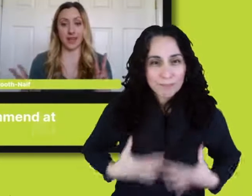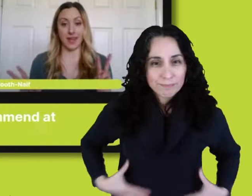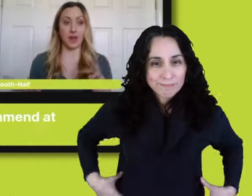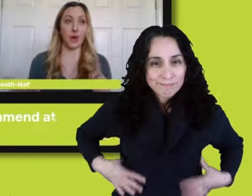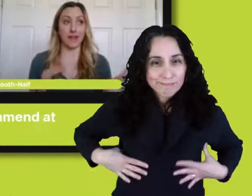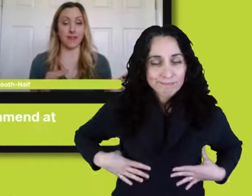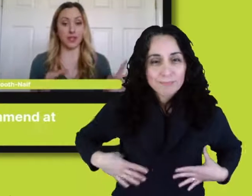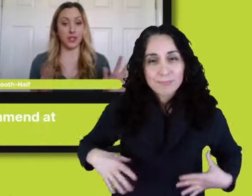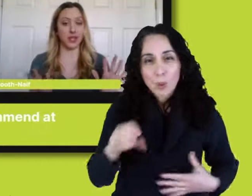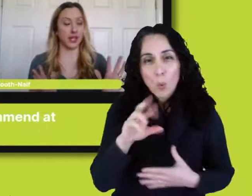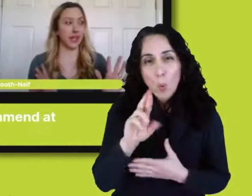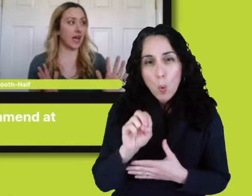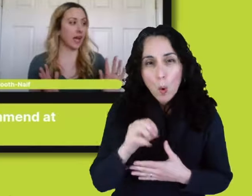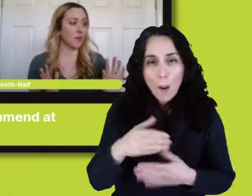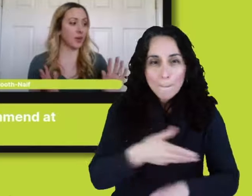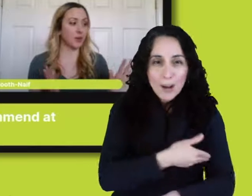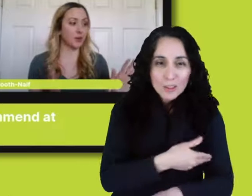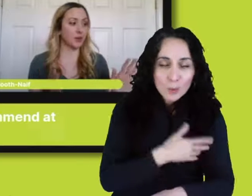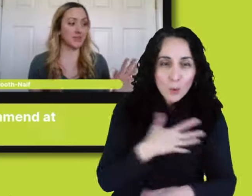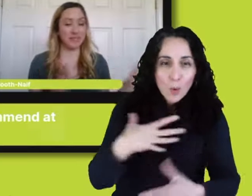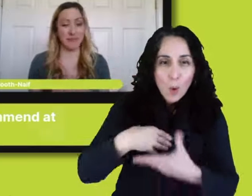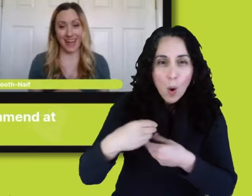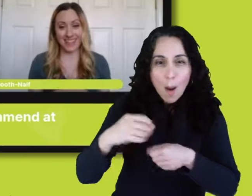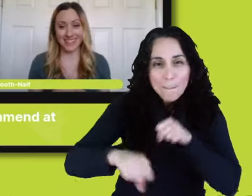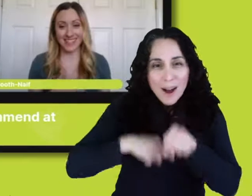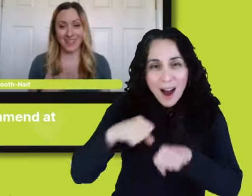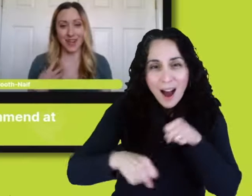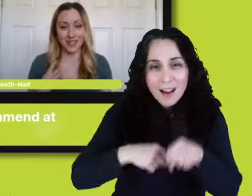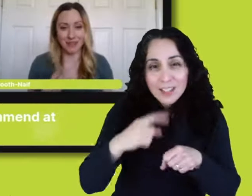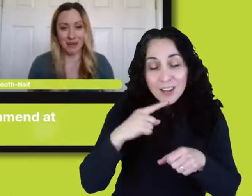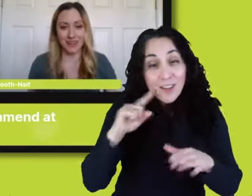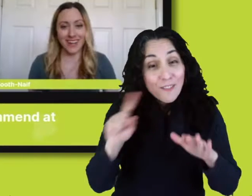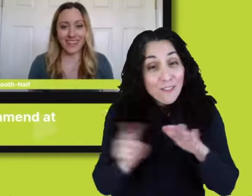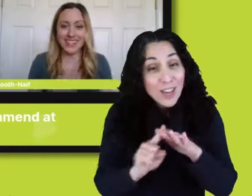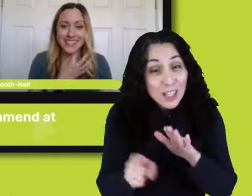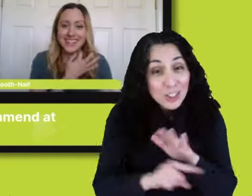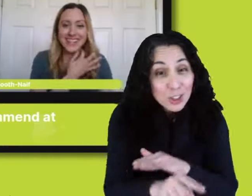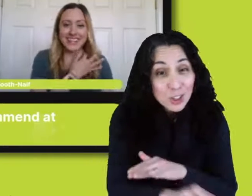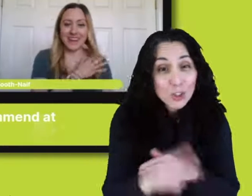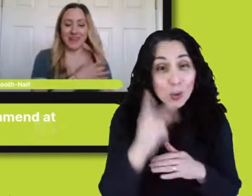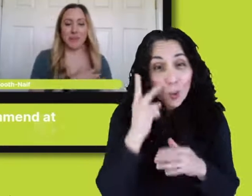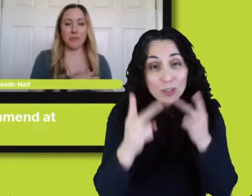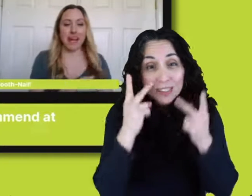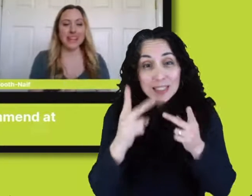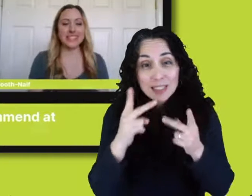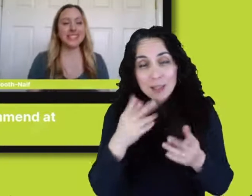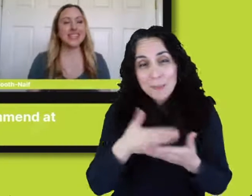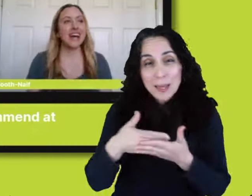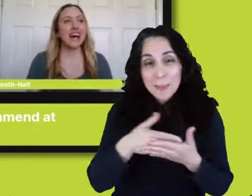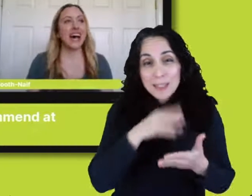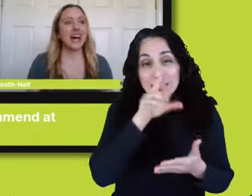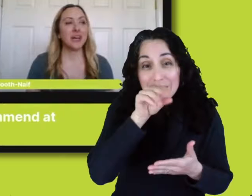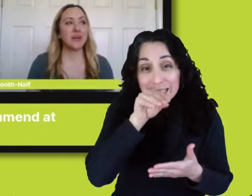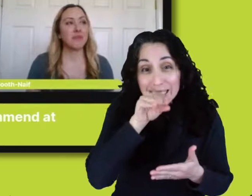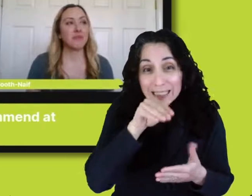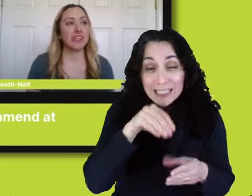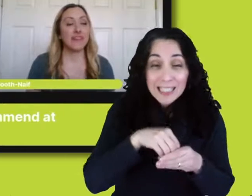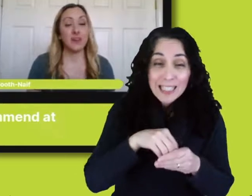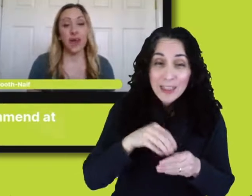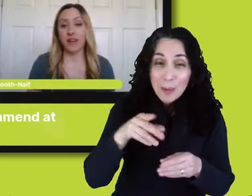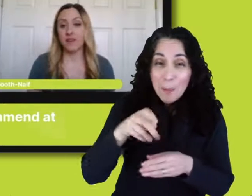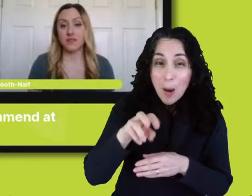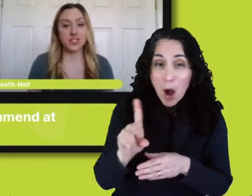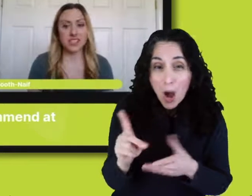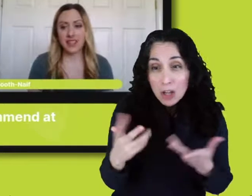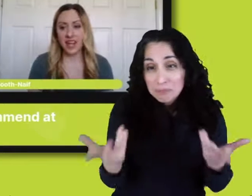always say go on an adventure, and we go to the pond and see all the new baby duckies down at the ponds.